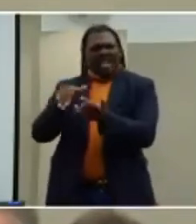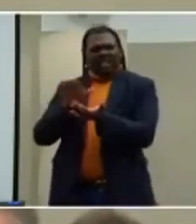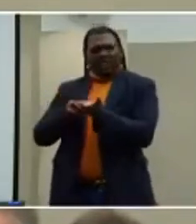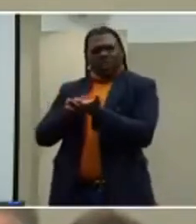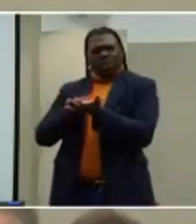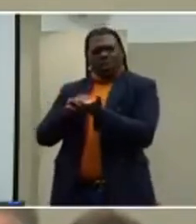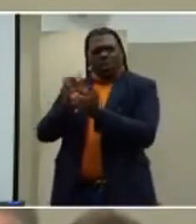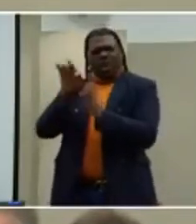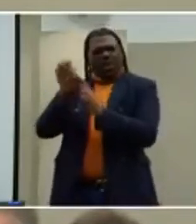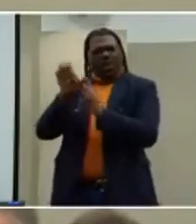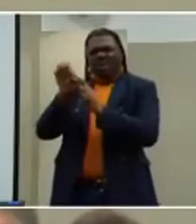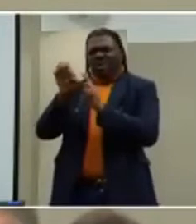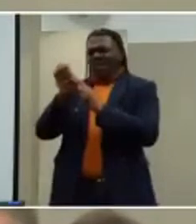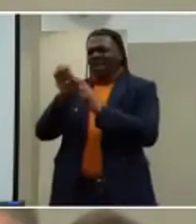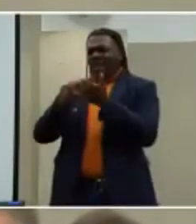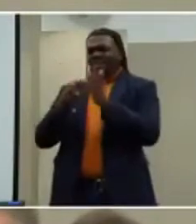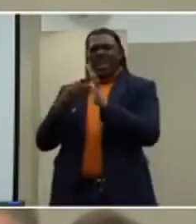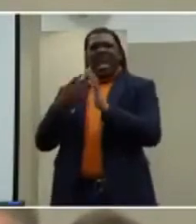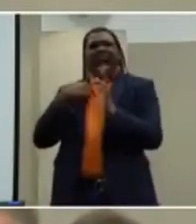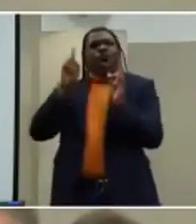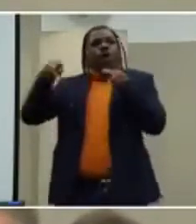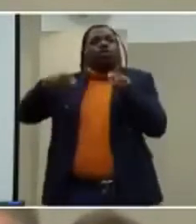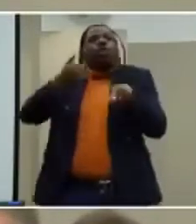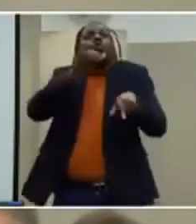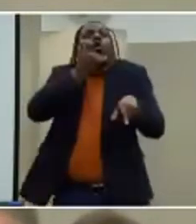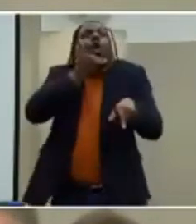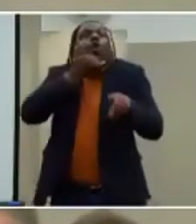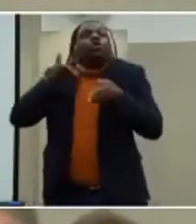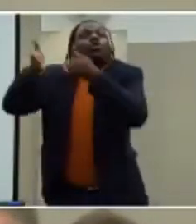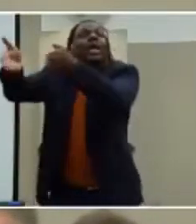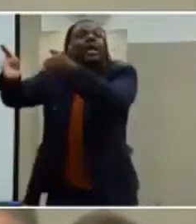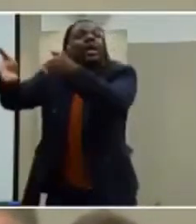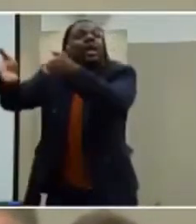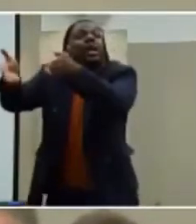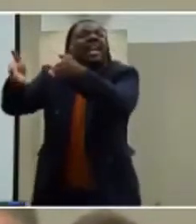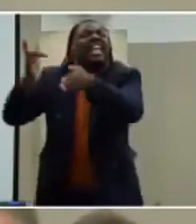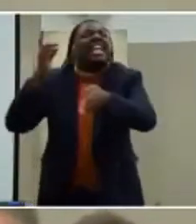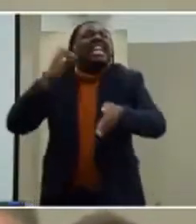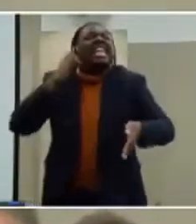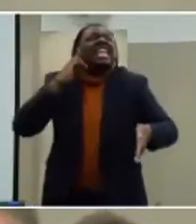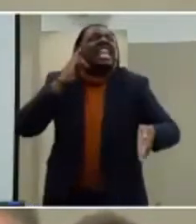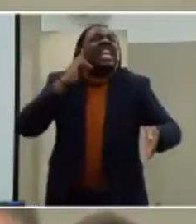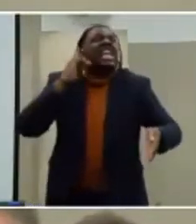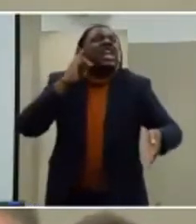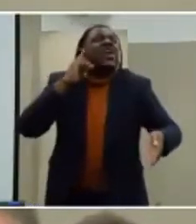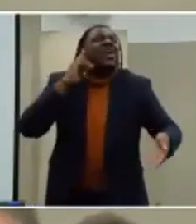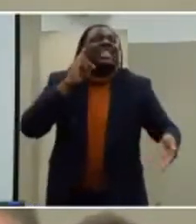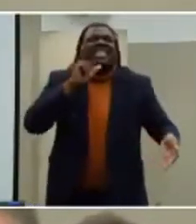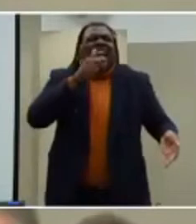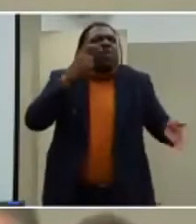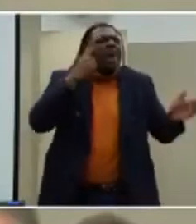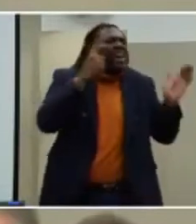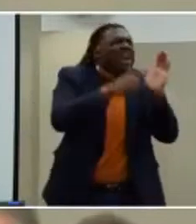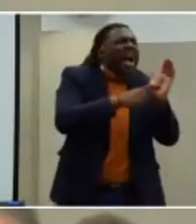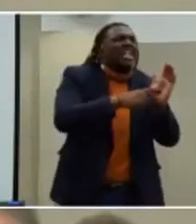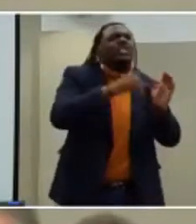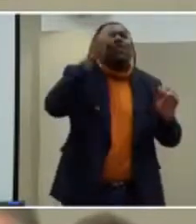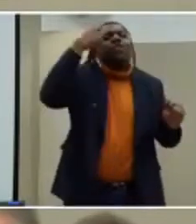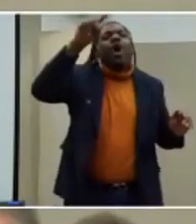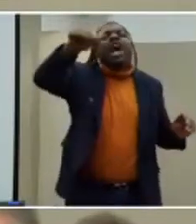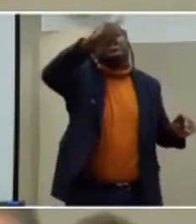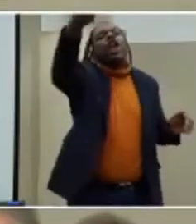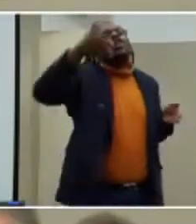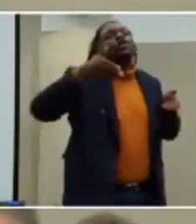different occasions, I stepped into the wrong street, hearing the sound just above my shoulder, not recognizing that it was for another